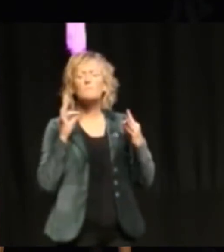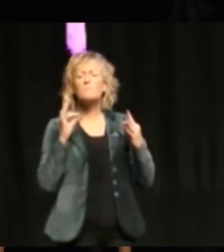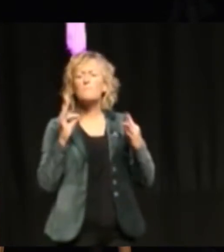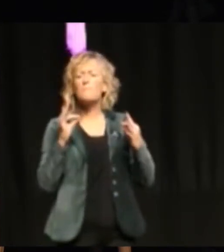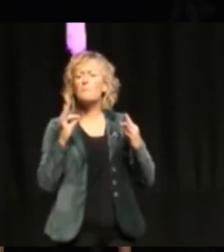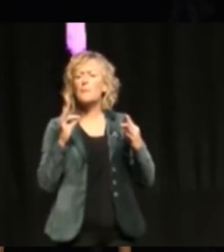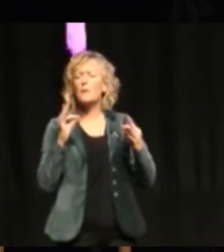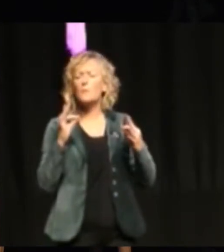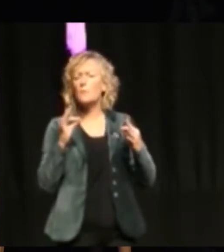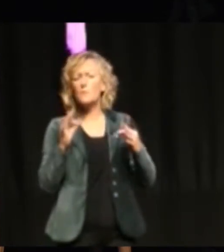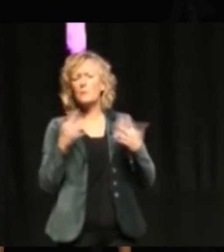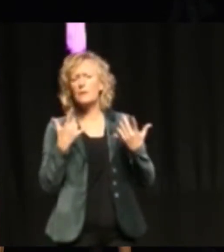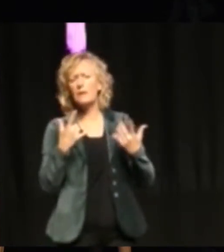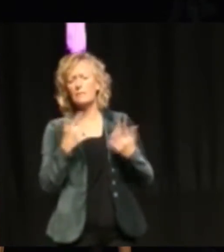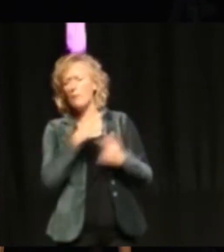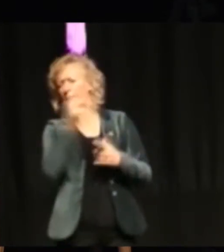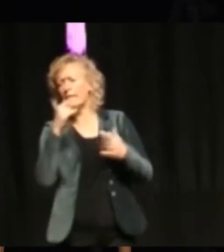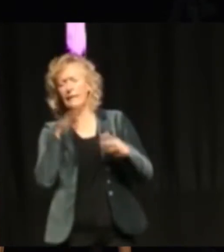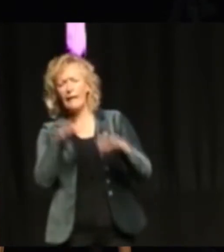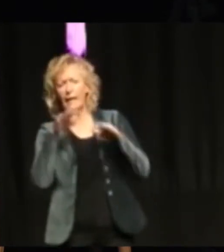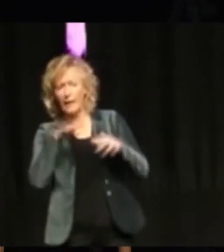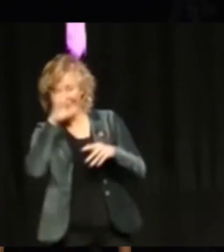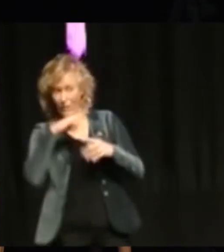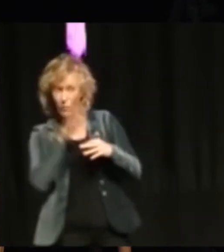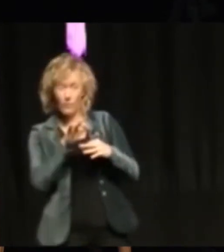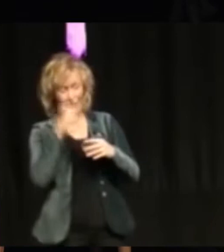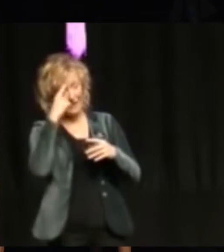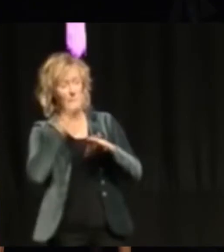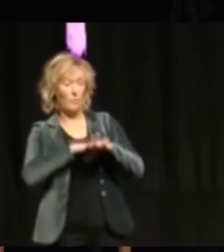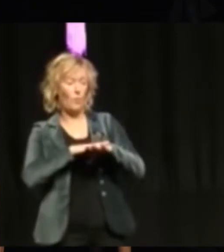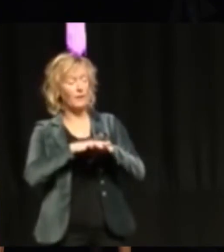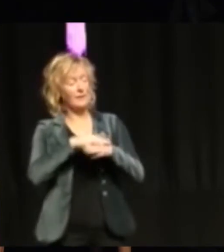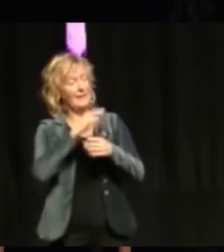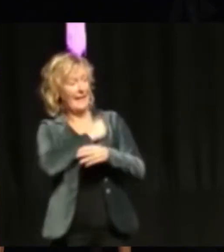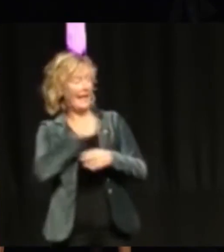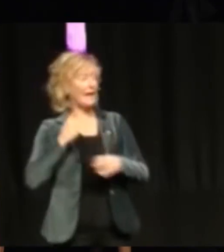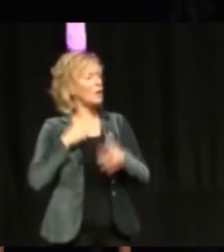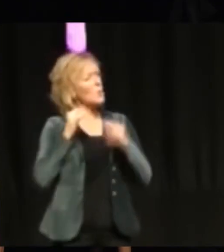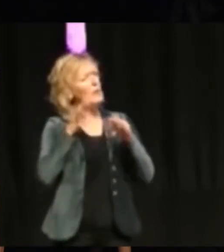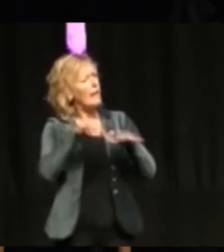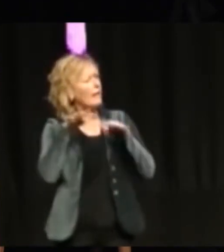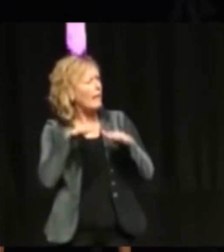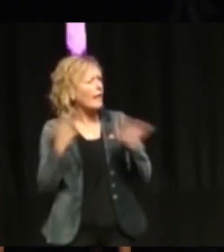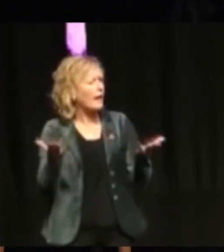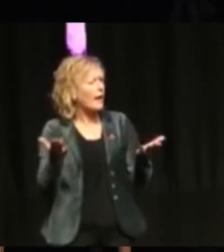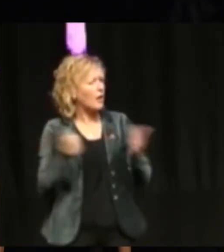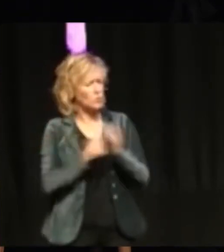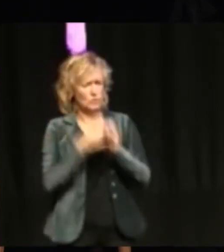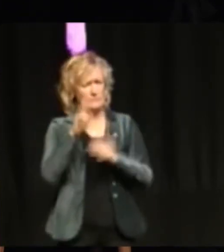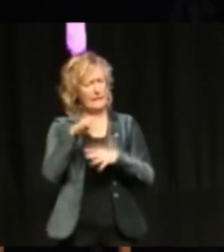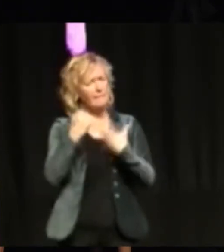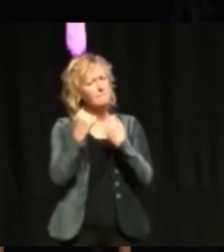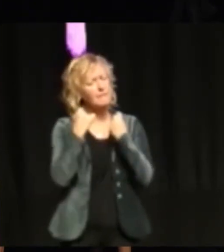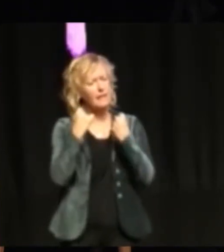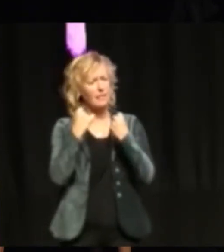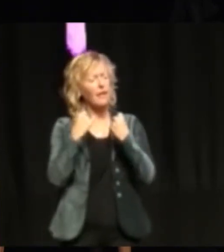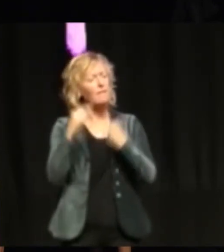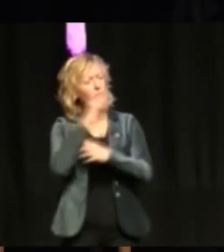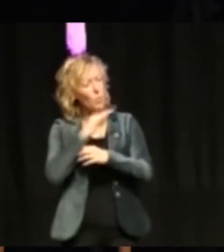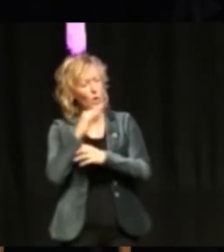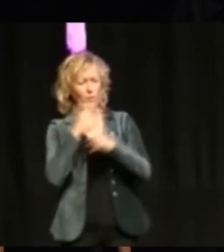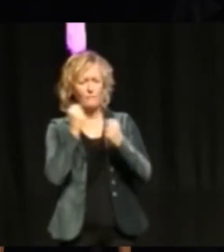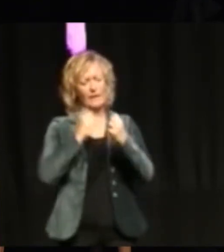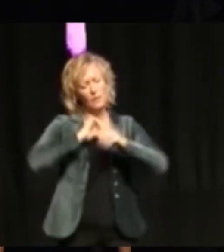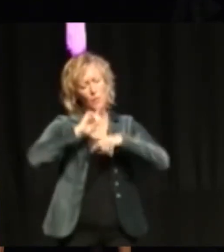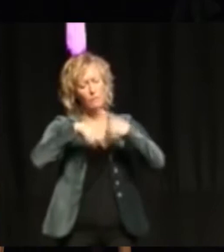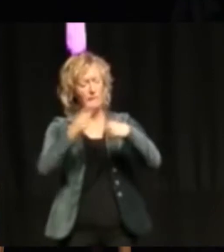how is the reaction? Do you know anything about that from the government to this? Because it's a very important